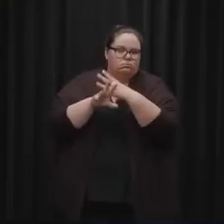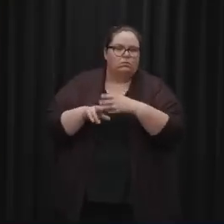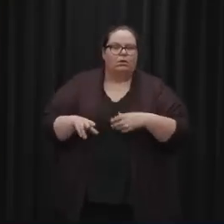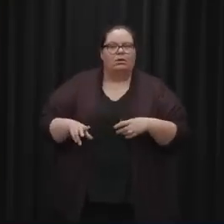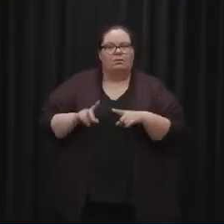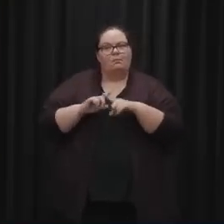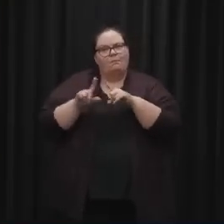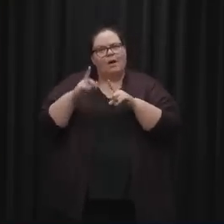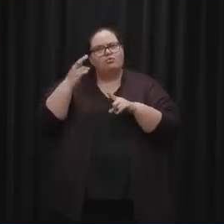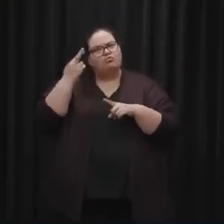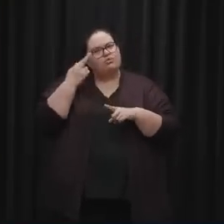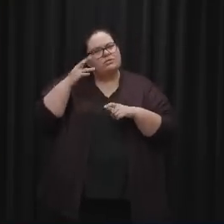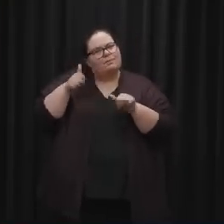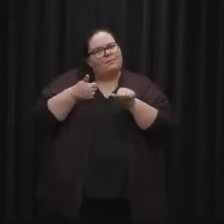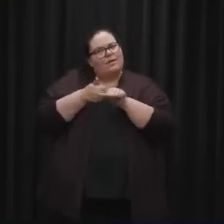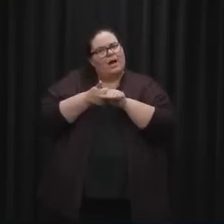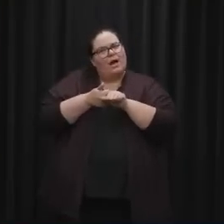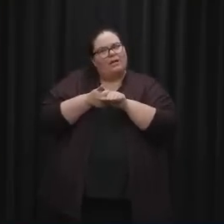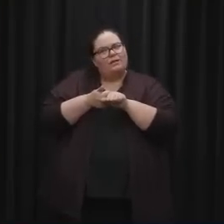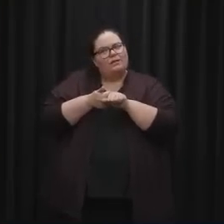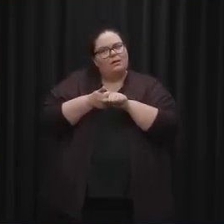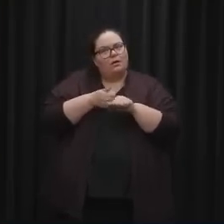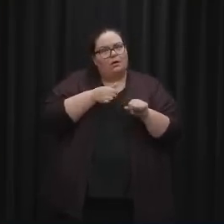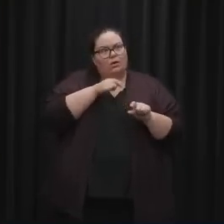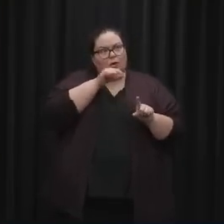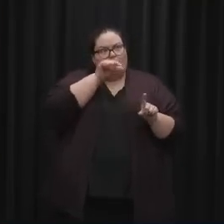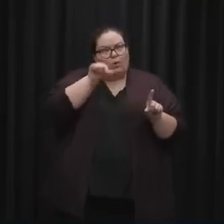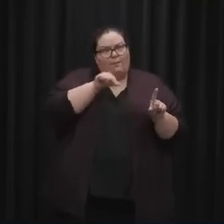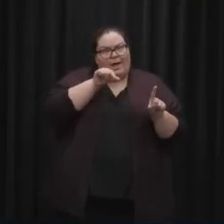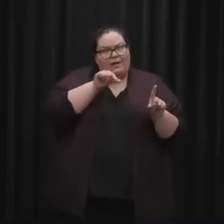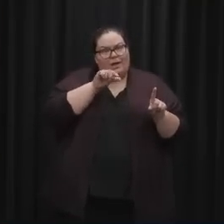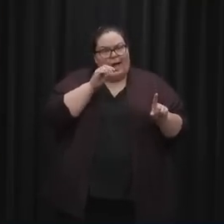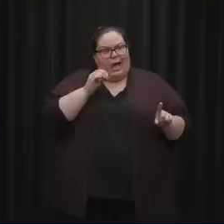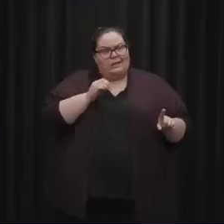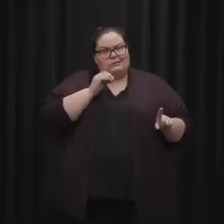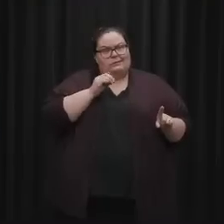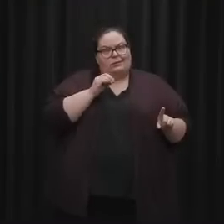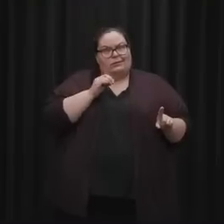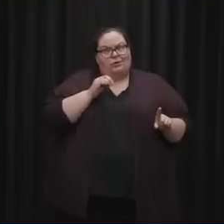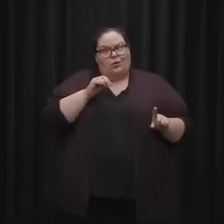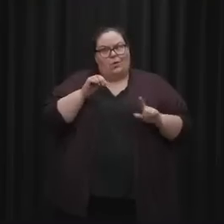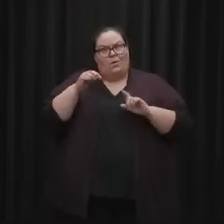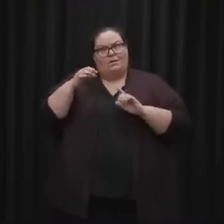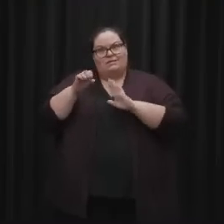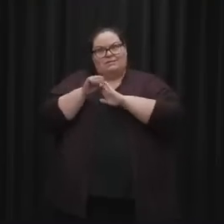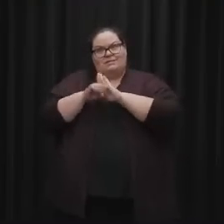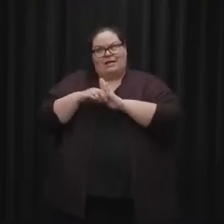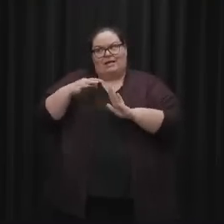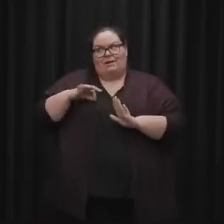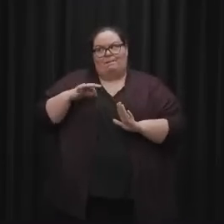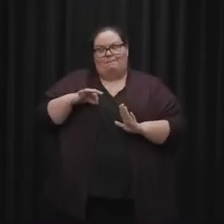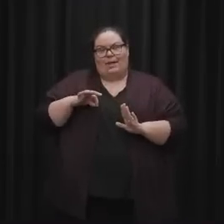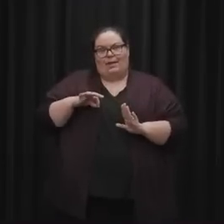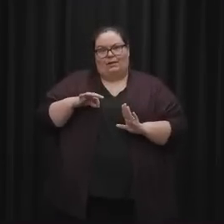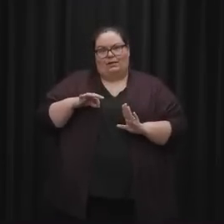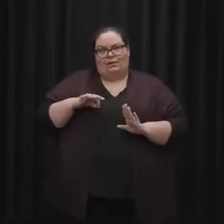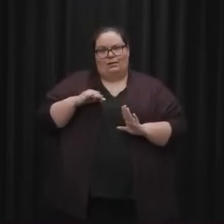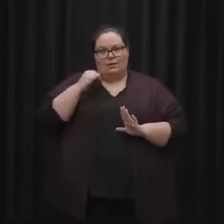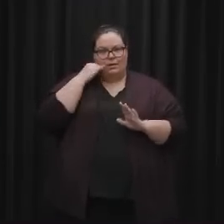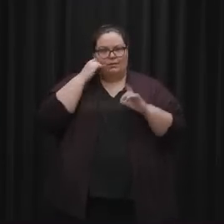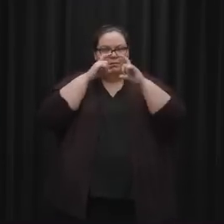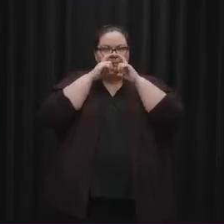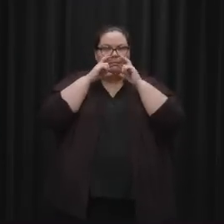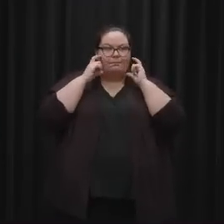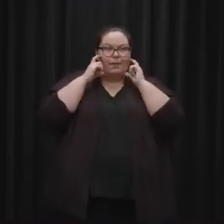What's behind it is what we're seeing around us with outbreaks, and how a simple process of wearing a mask could